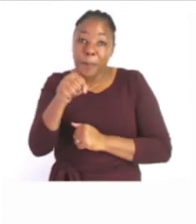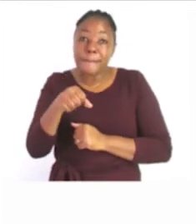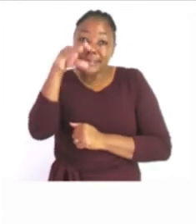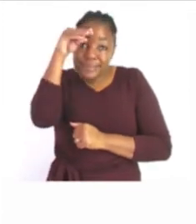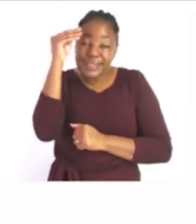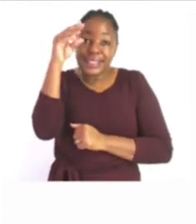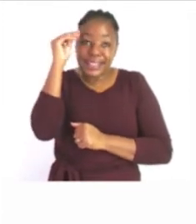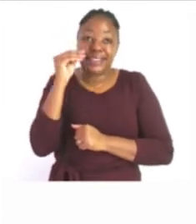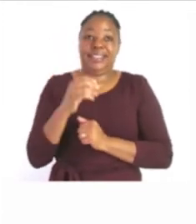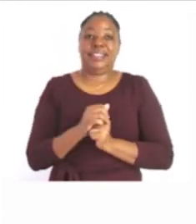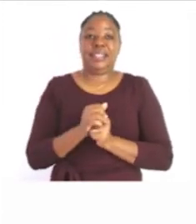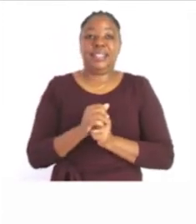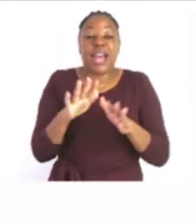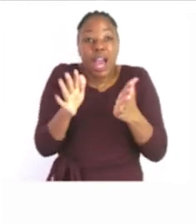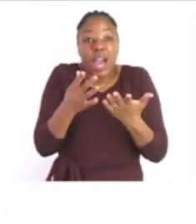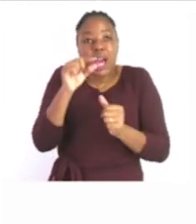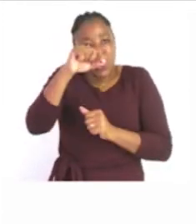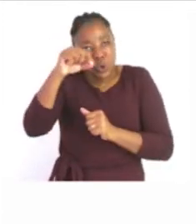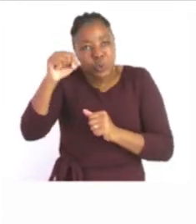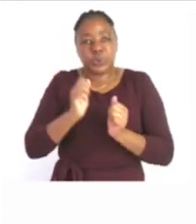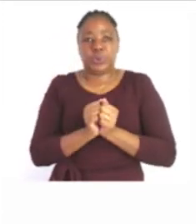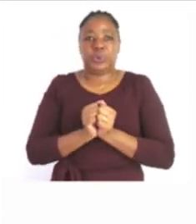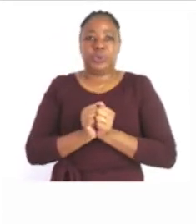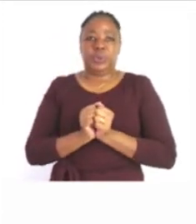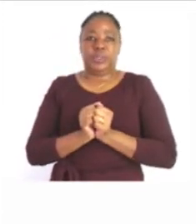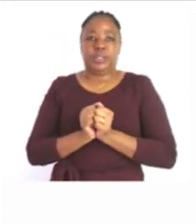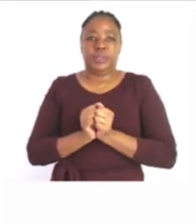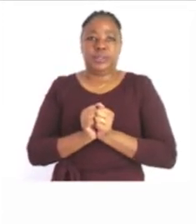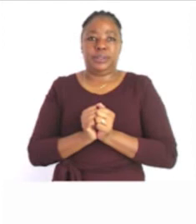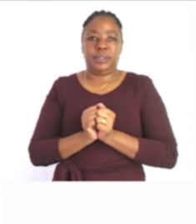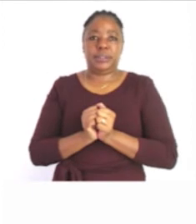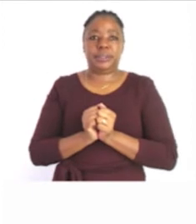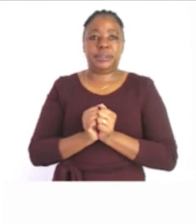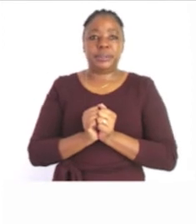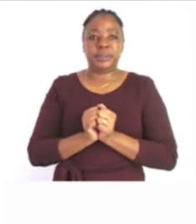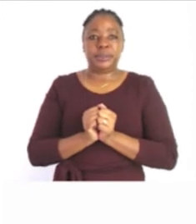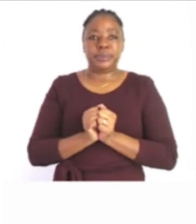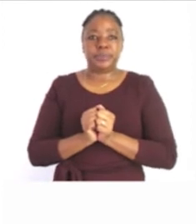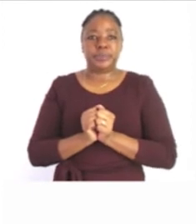word thumb, we don't say thumb because the B is